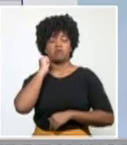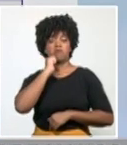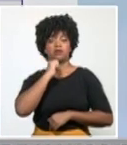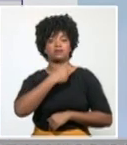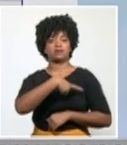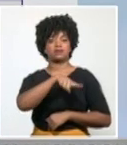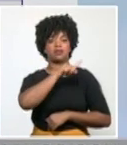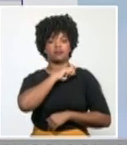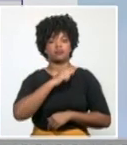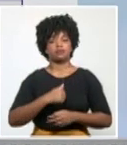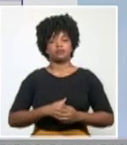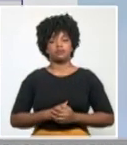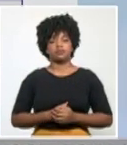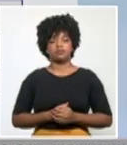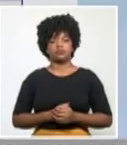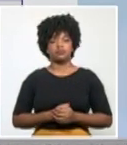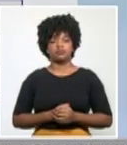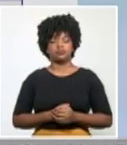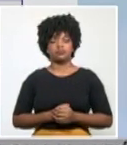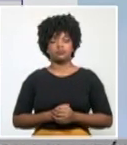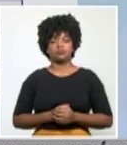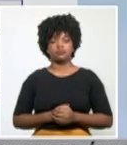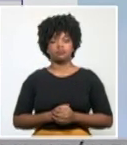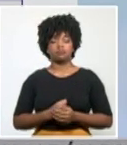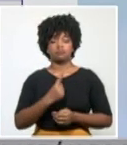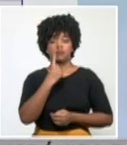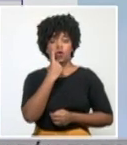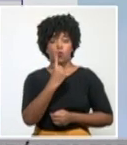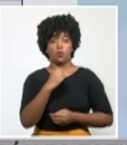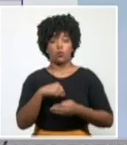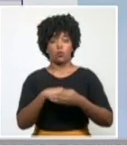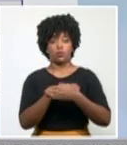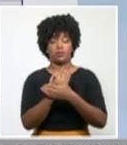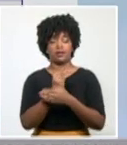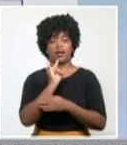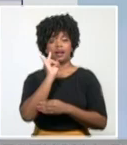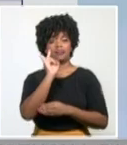2,197,593 cases had been diagnosed. That is